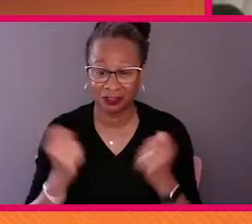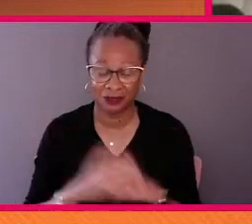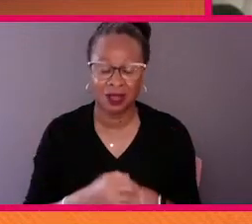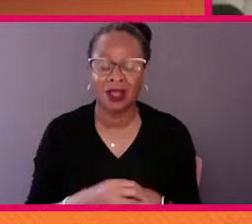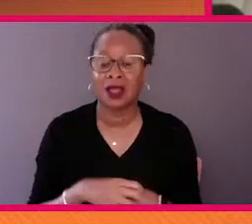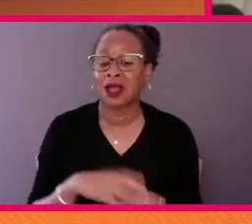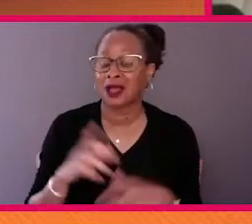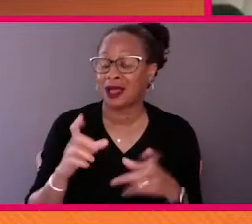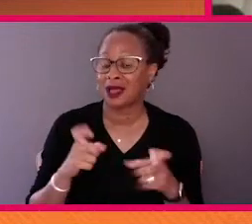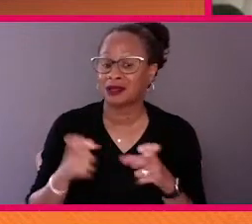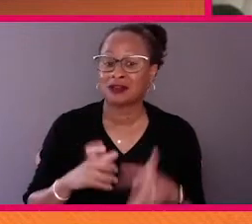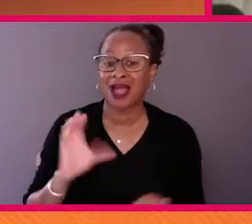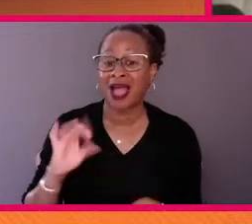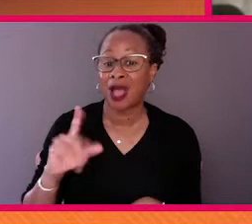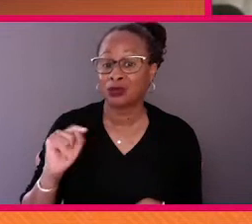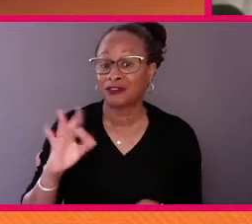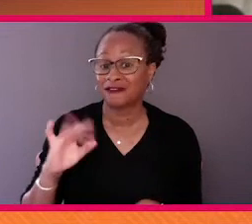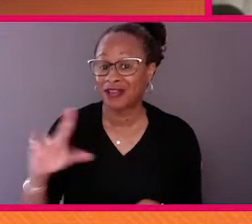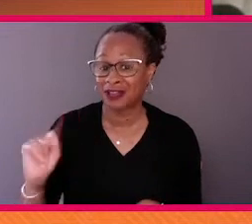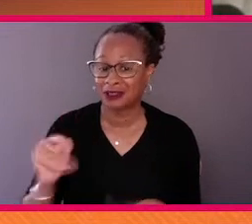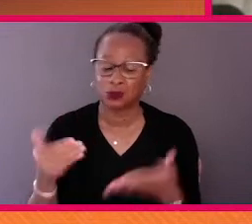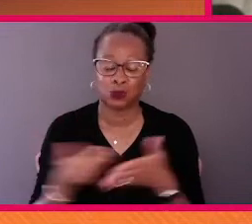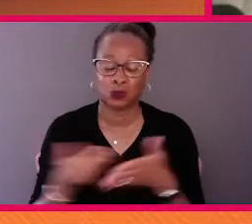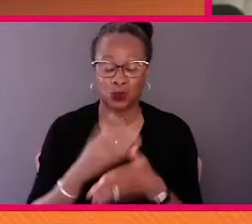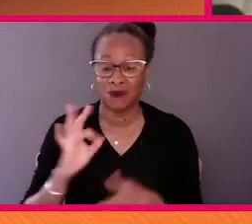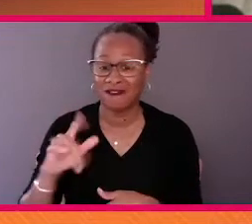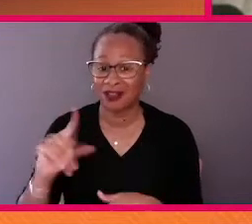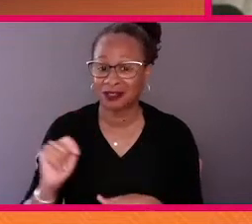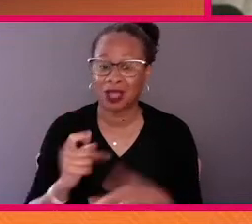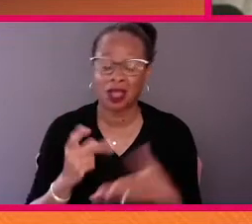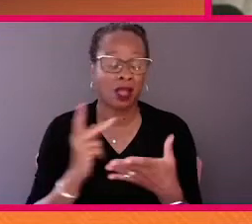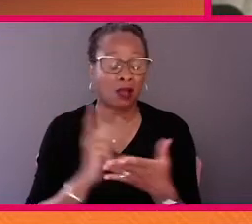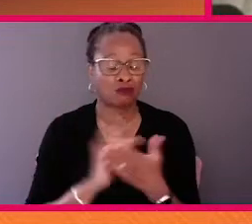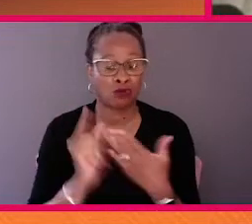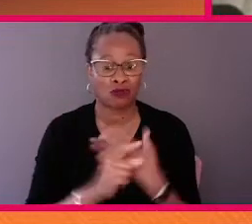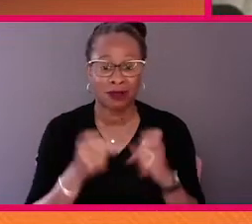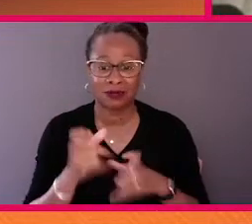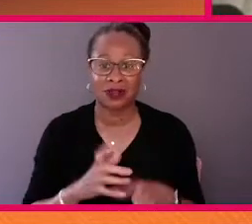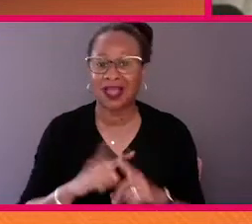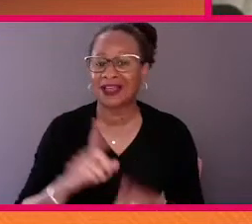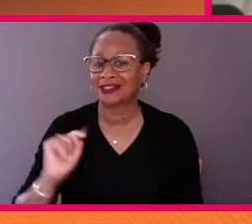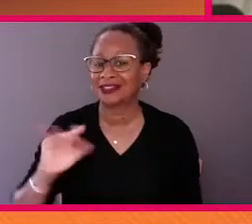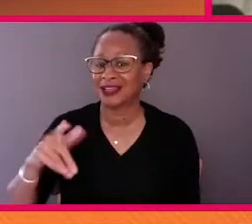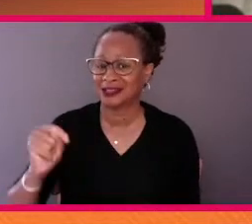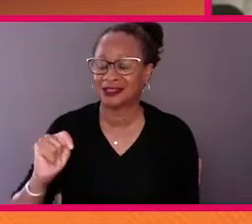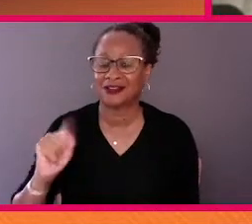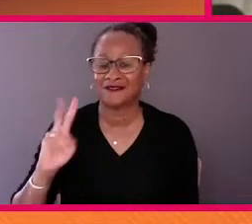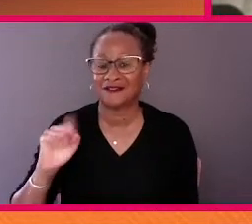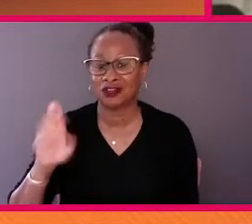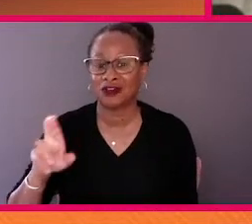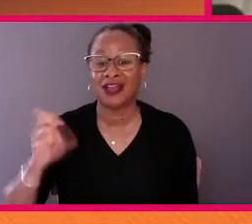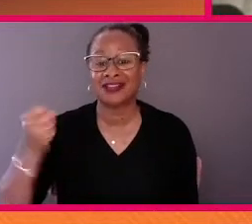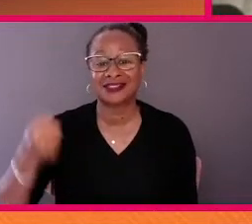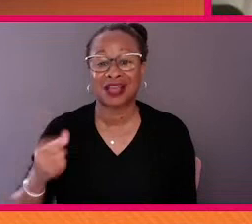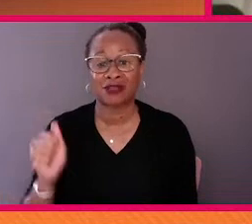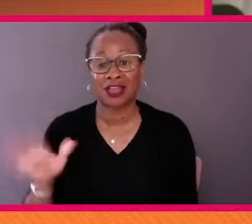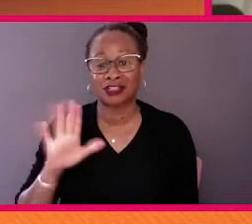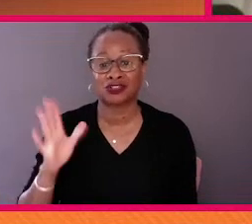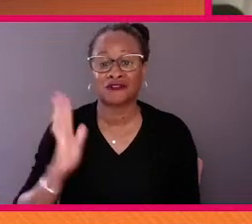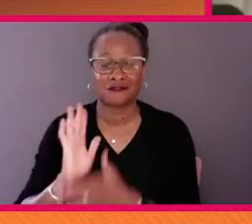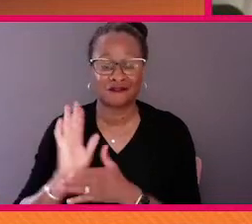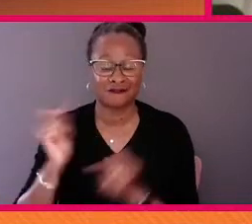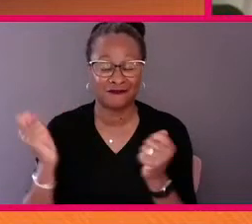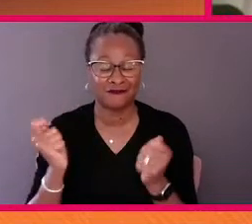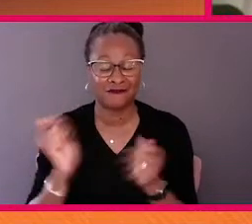NewFest, and programming director at Tasvir South Asian Film Festival. She is also the co-founder of the Programmers of